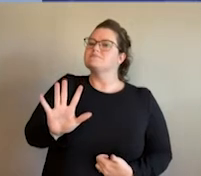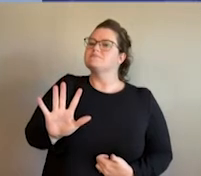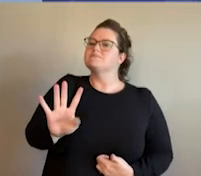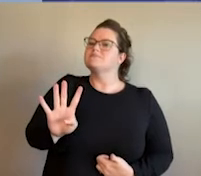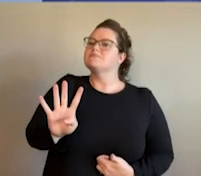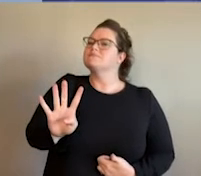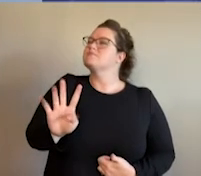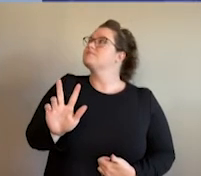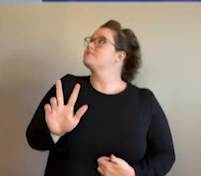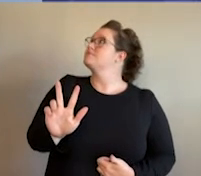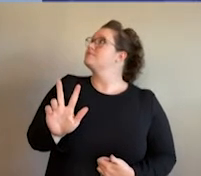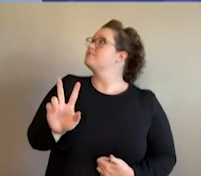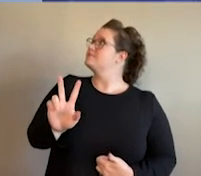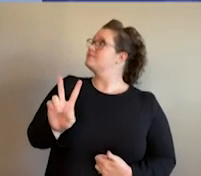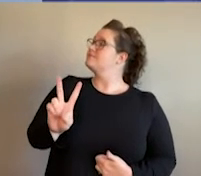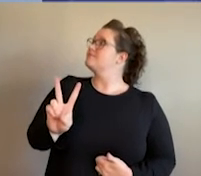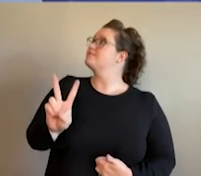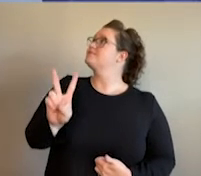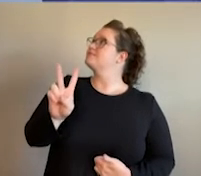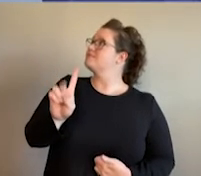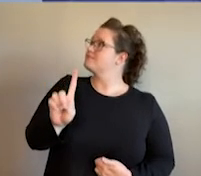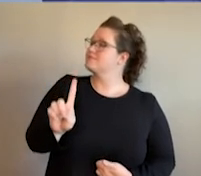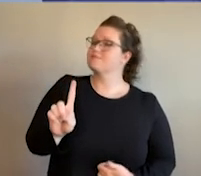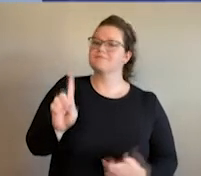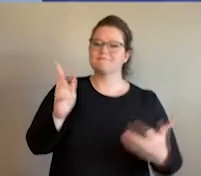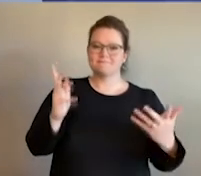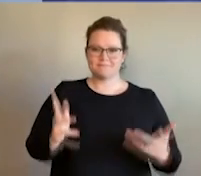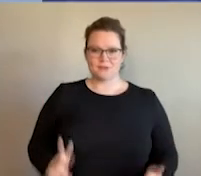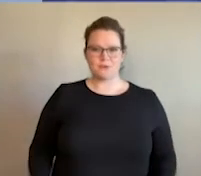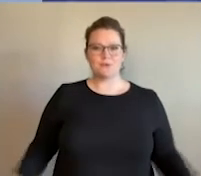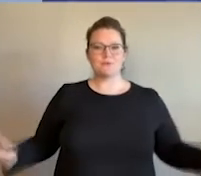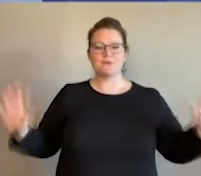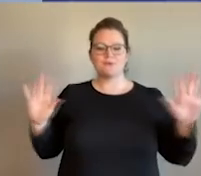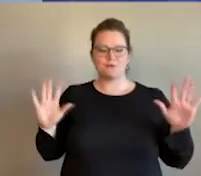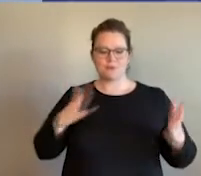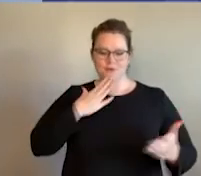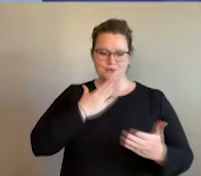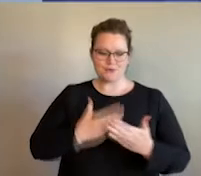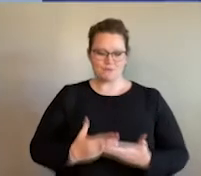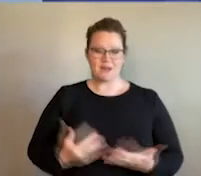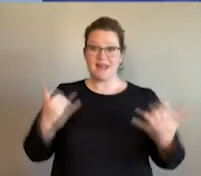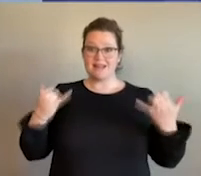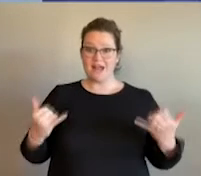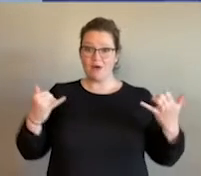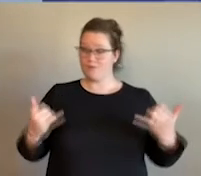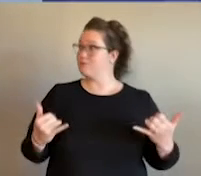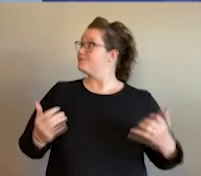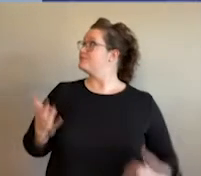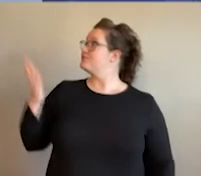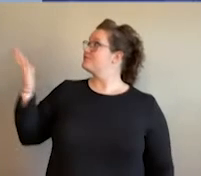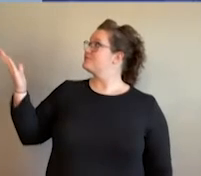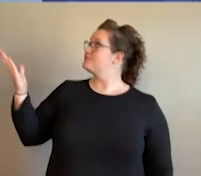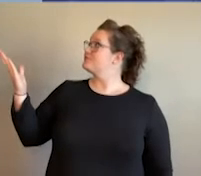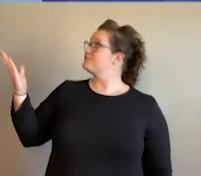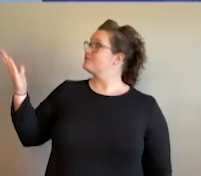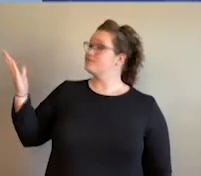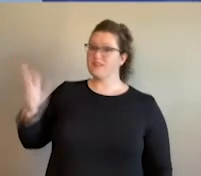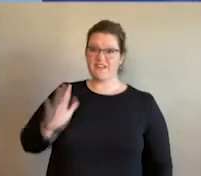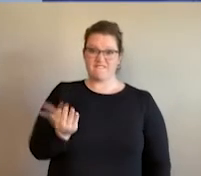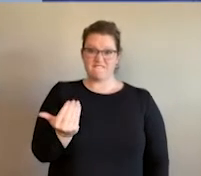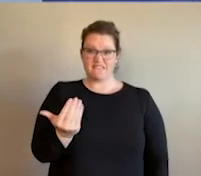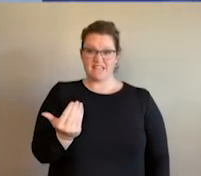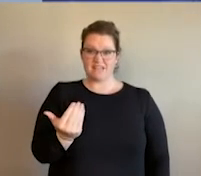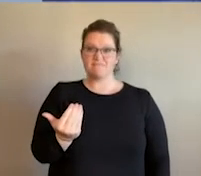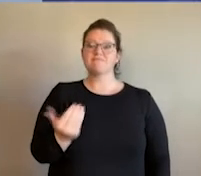5, 4, 3, 2, 1. Very good. Now let's do some jumping jacks. We're going to do